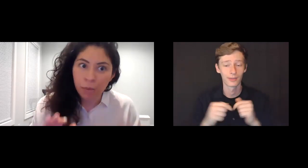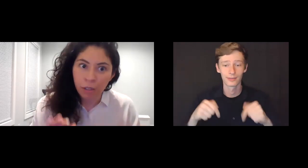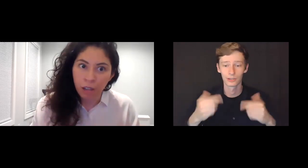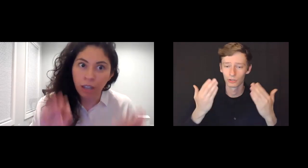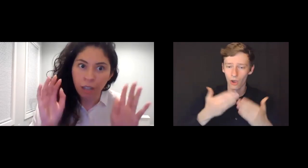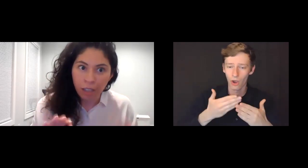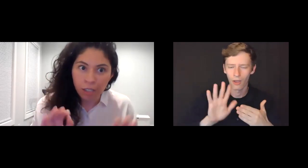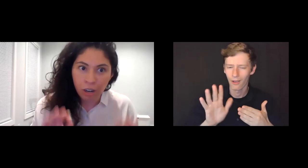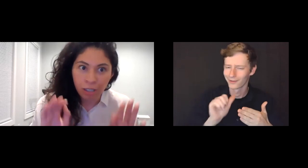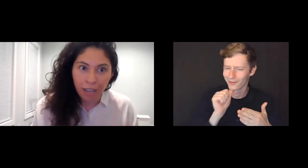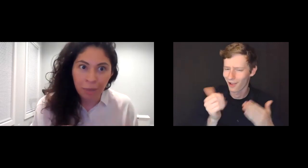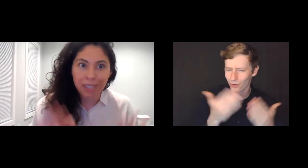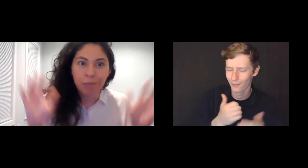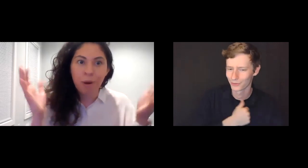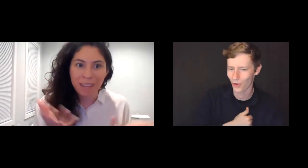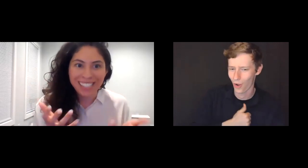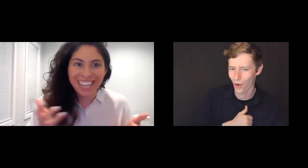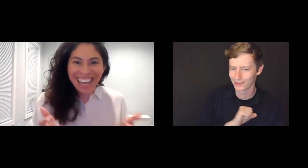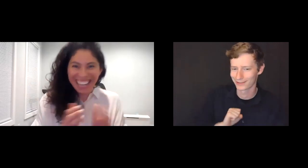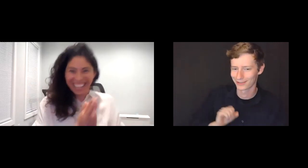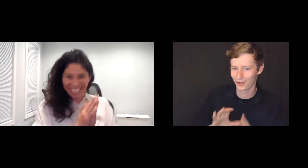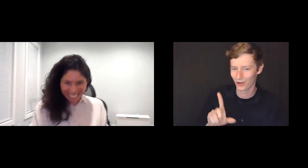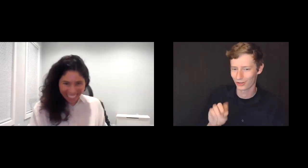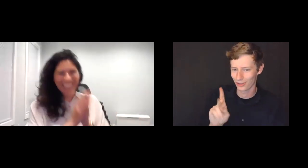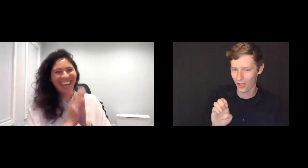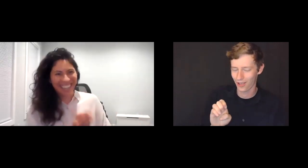dark times, Senator Locke, not these dark times, this moment.